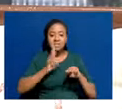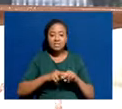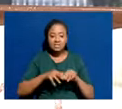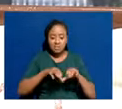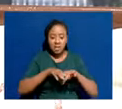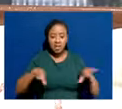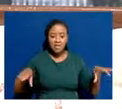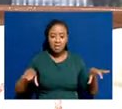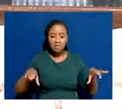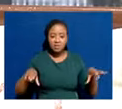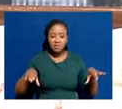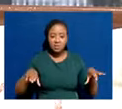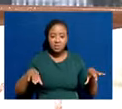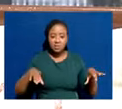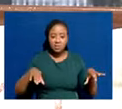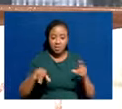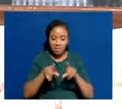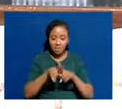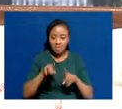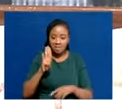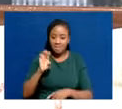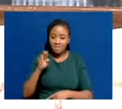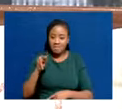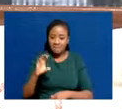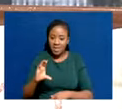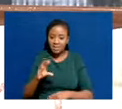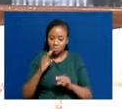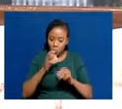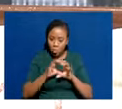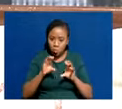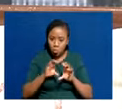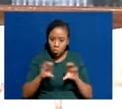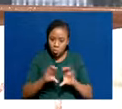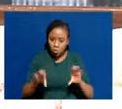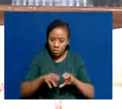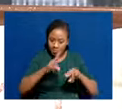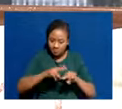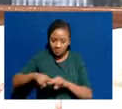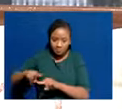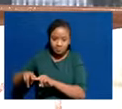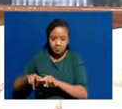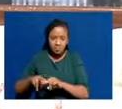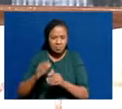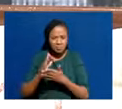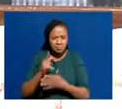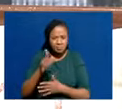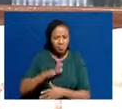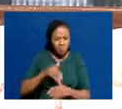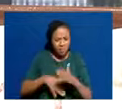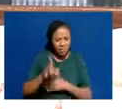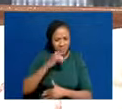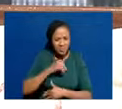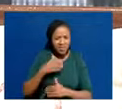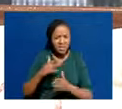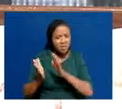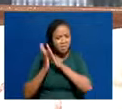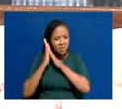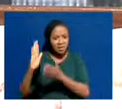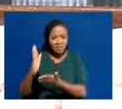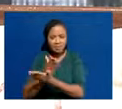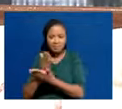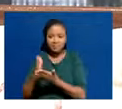I found women sharing beds after giving birth. And I said, okay, most guys, you get